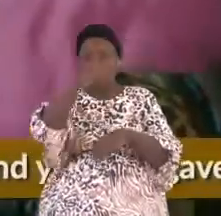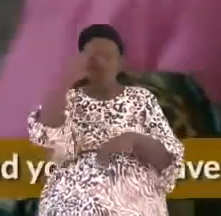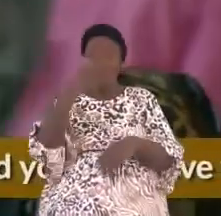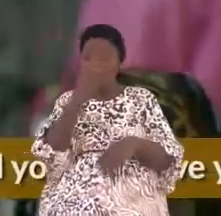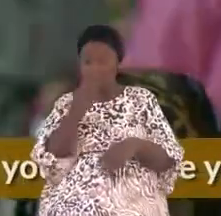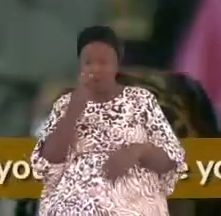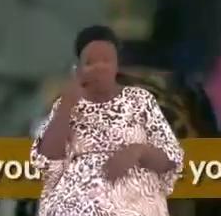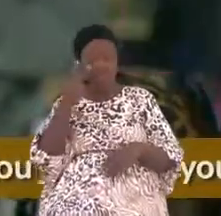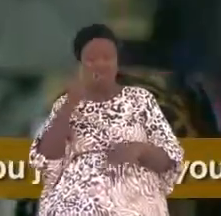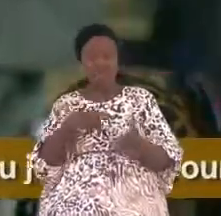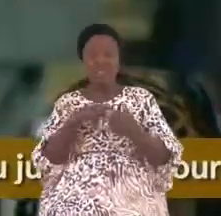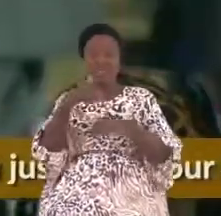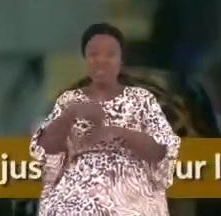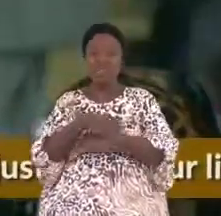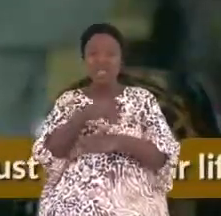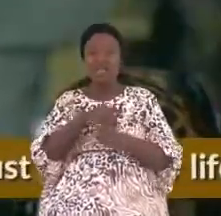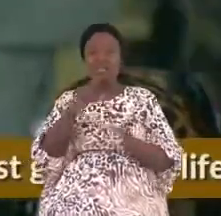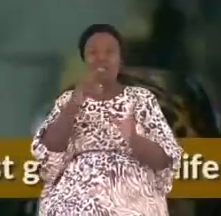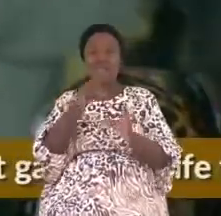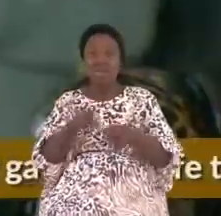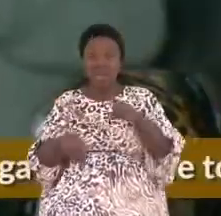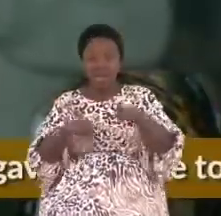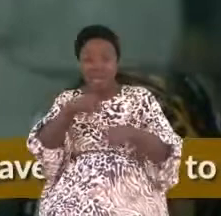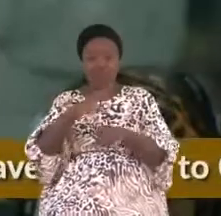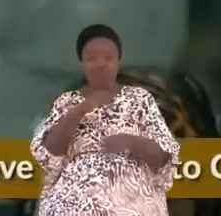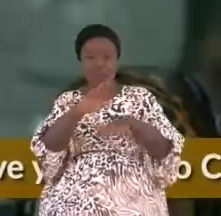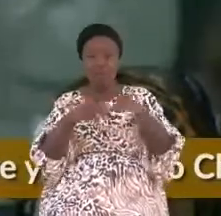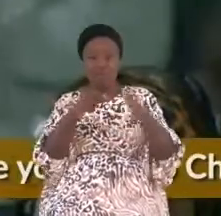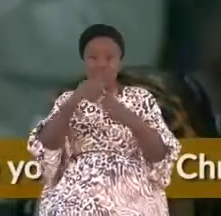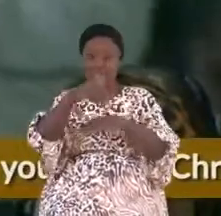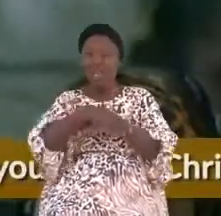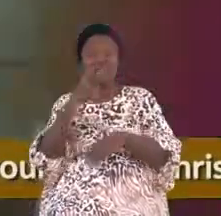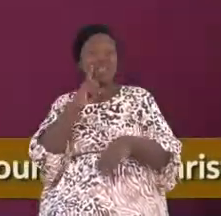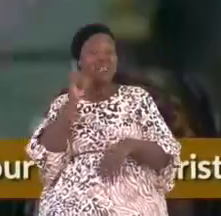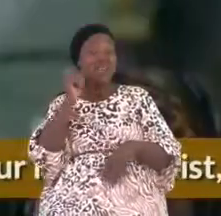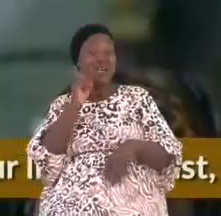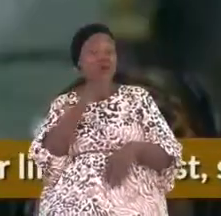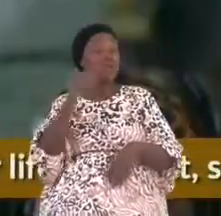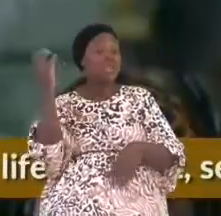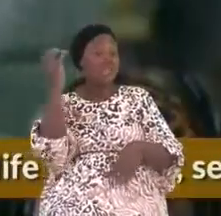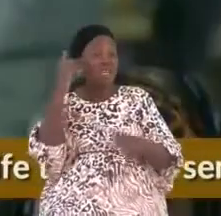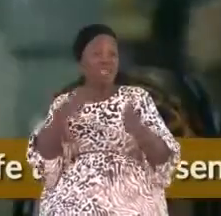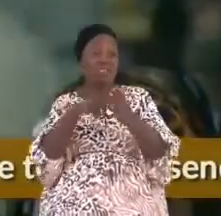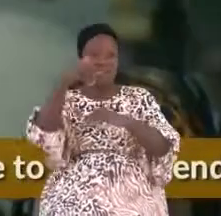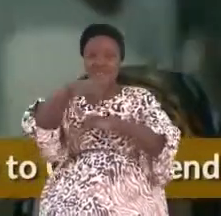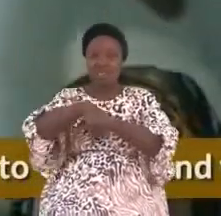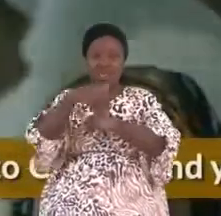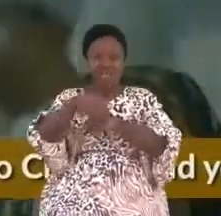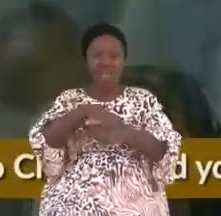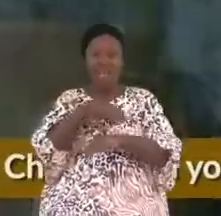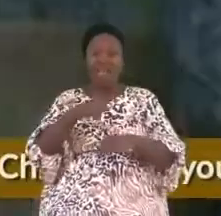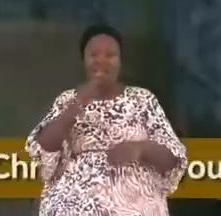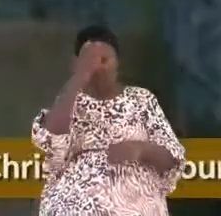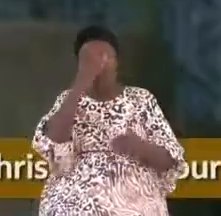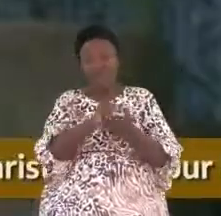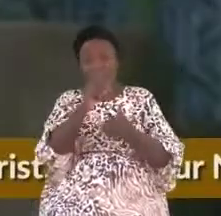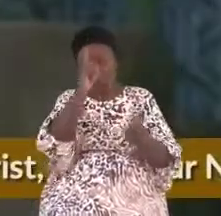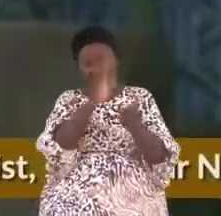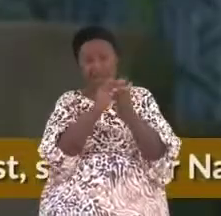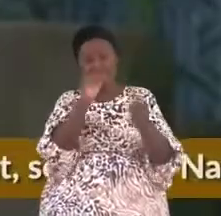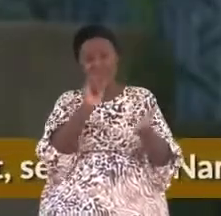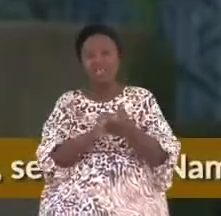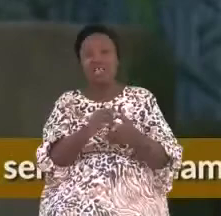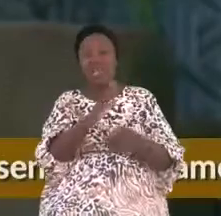and the death we hear tonight i know you believe that and i want you if you believe that can i hear